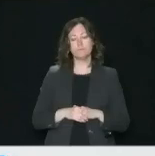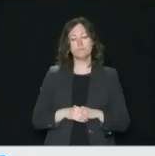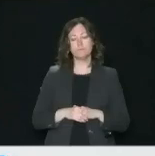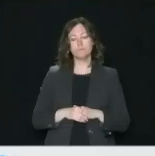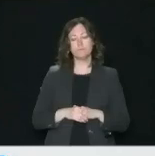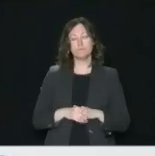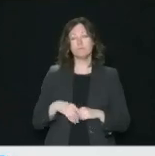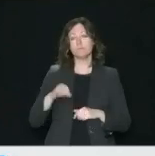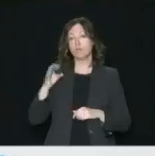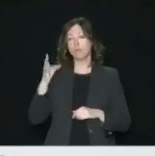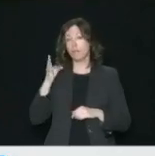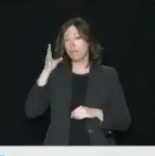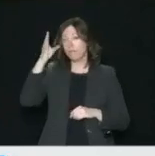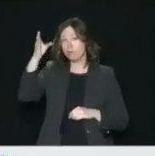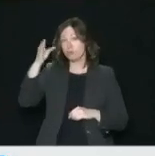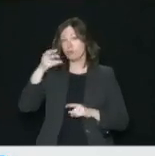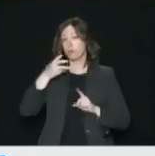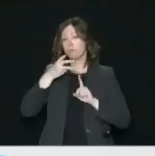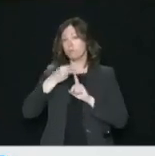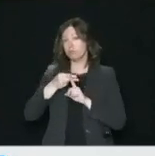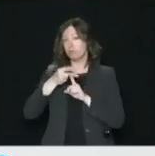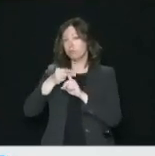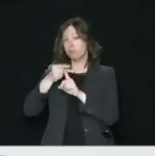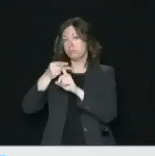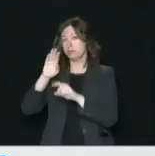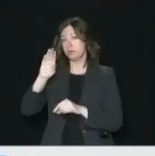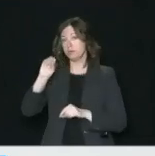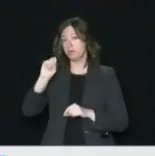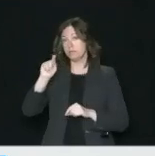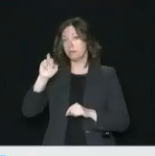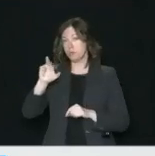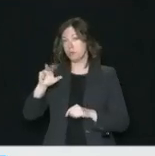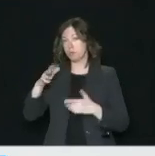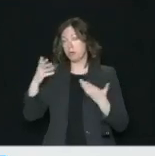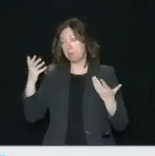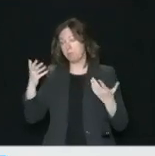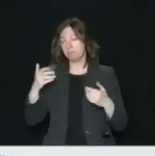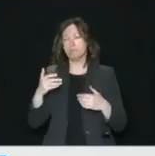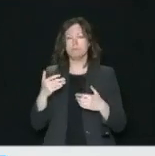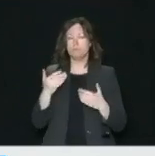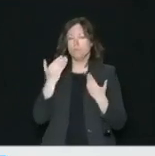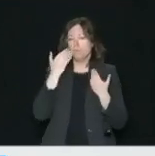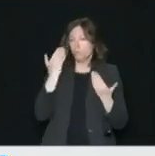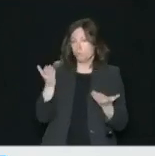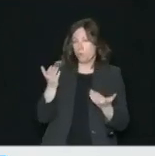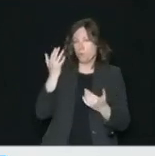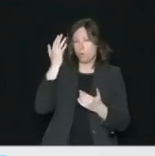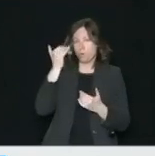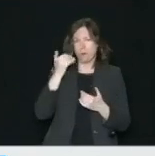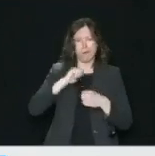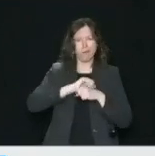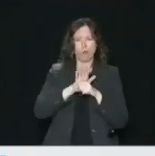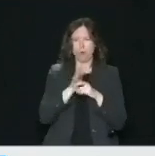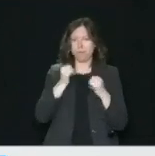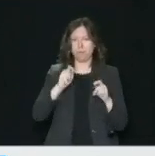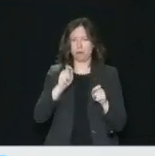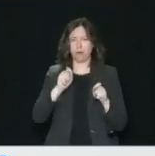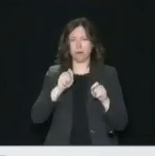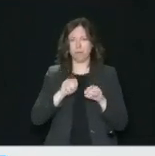have been well advised and have recommendations from their experts. I believe that there is an expert